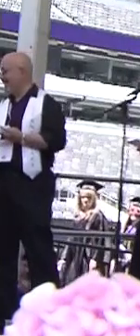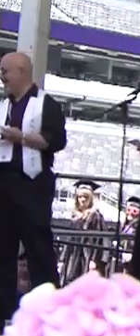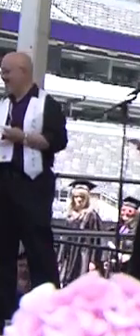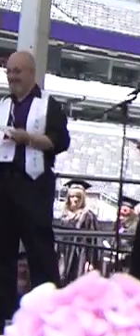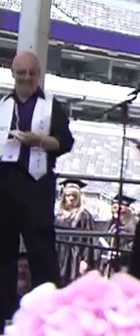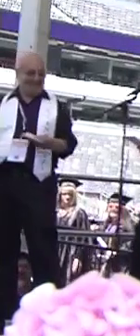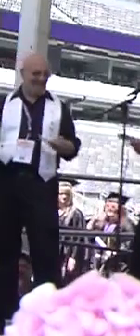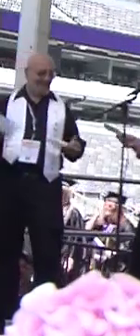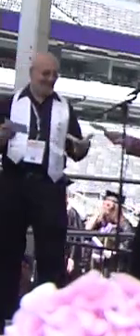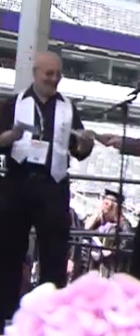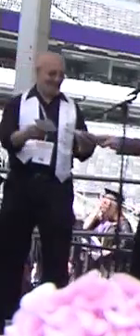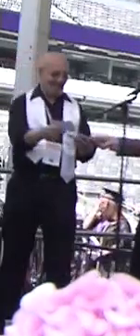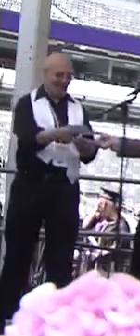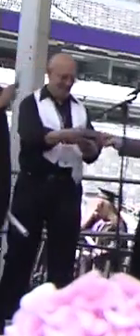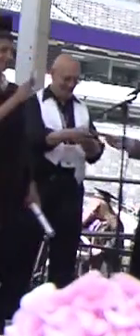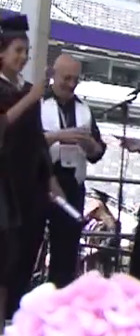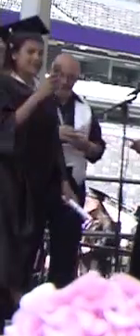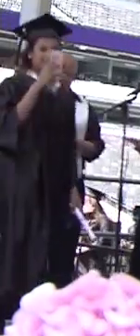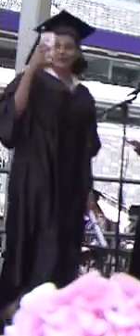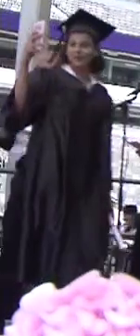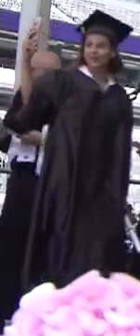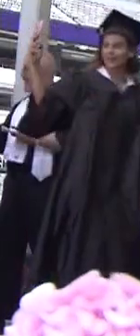Melissa Rosales.